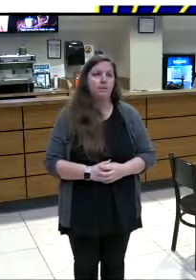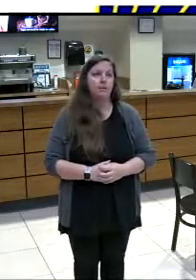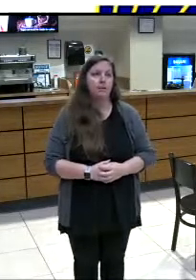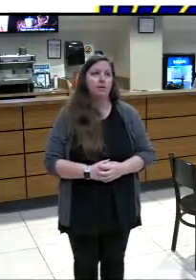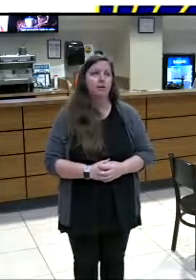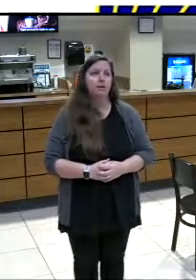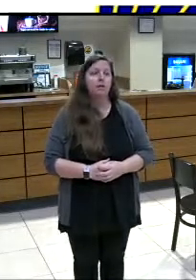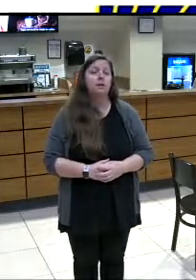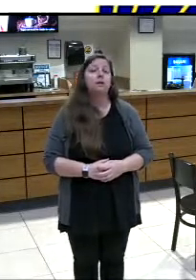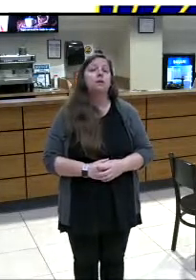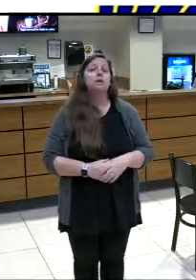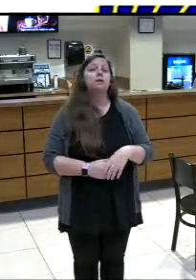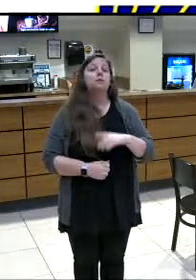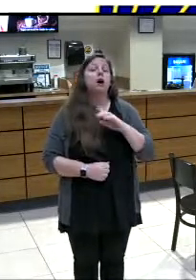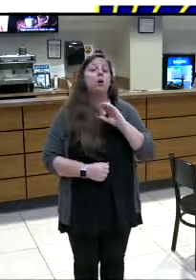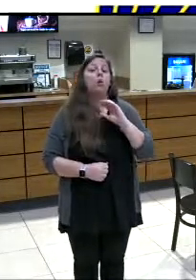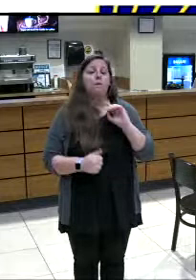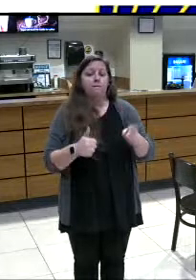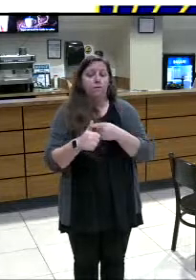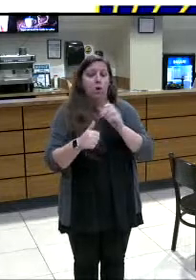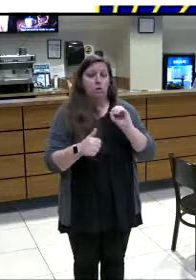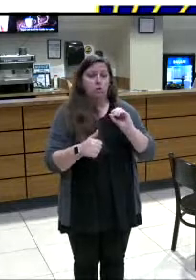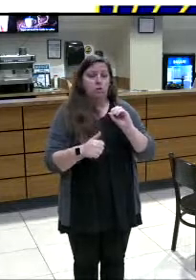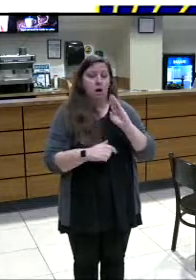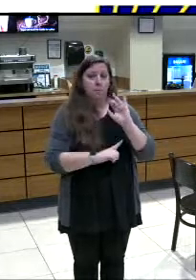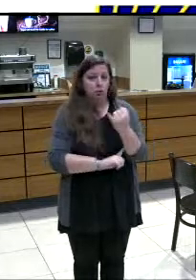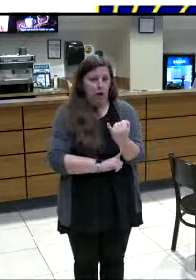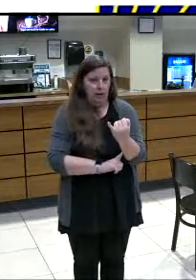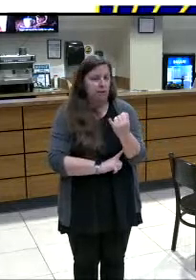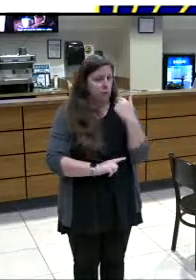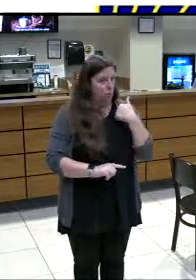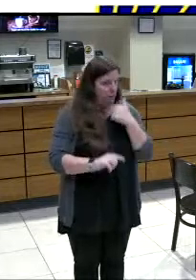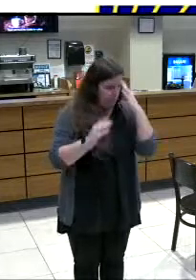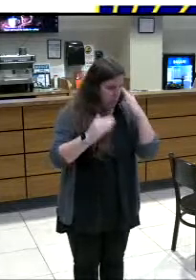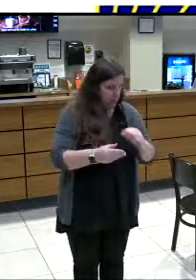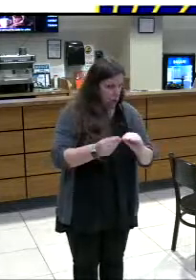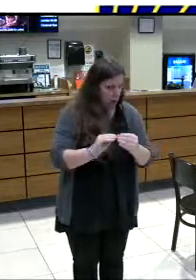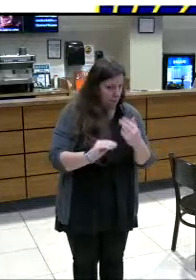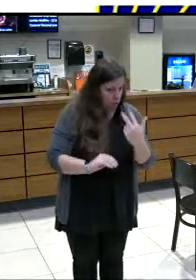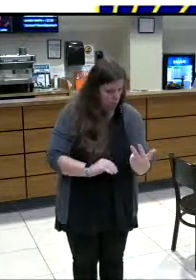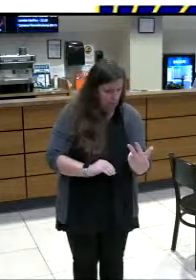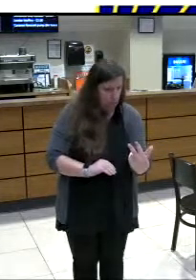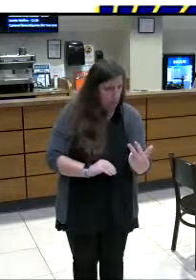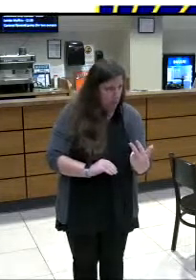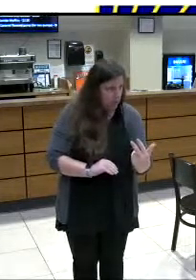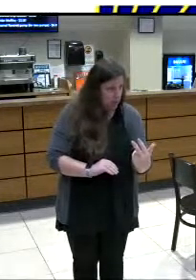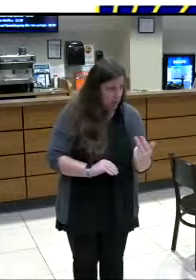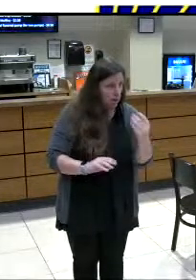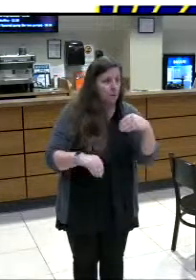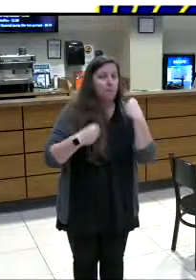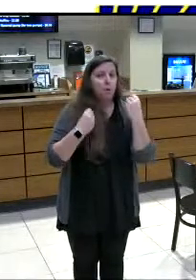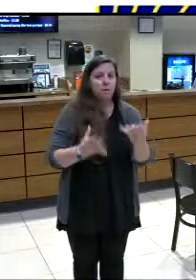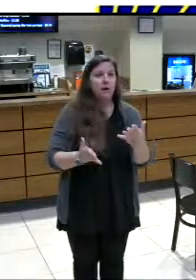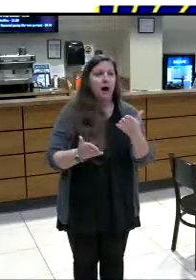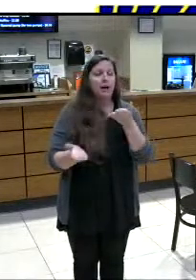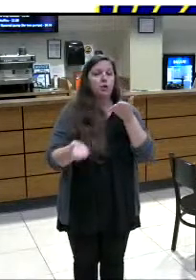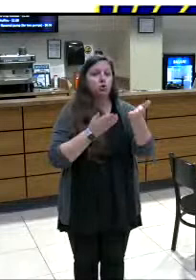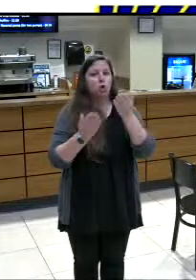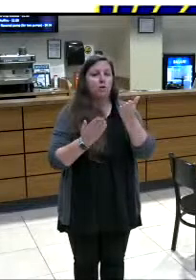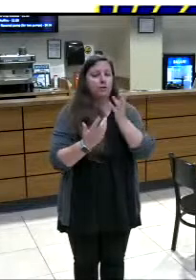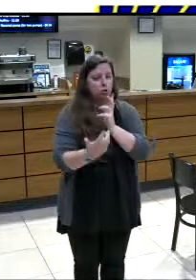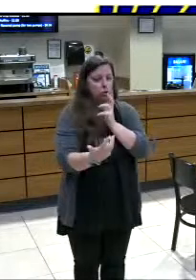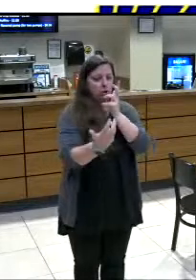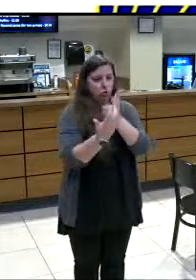Objective 1, we're going to focus on number 3, the provide services to address social,